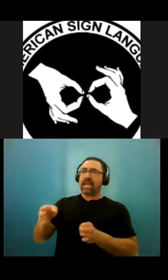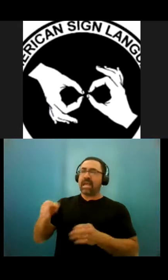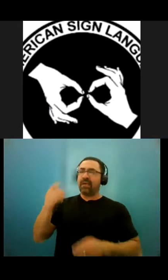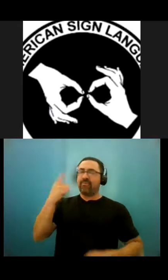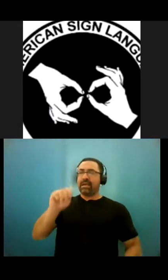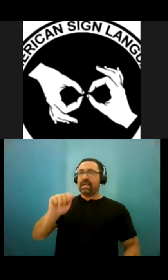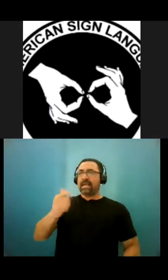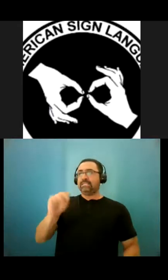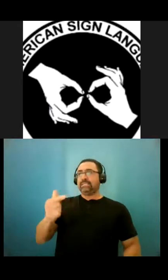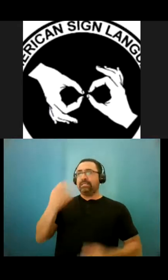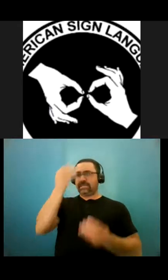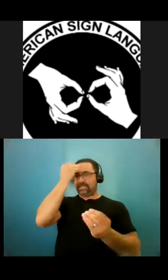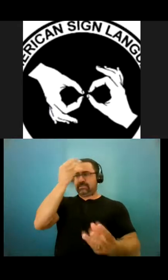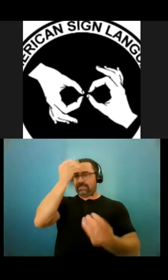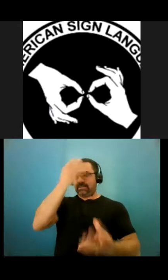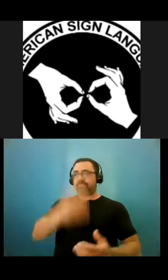slide.